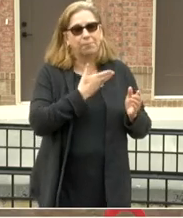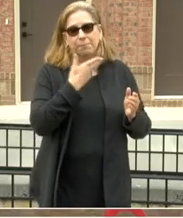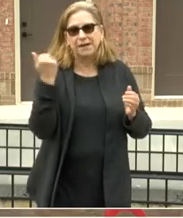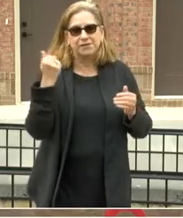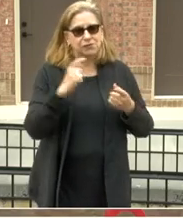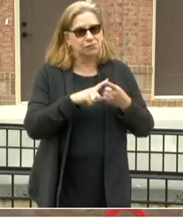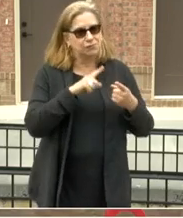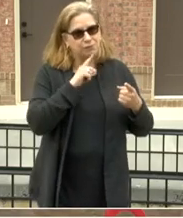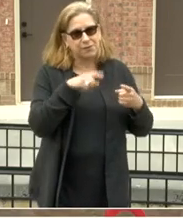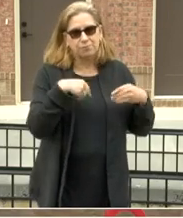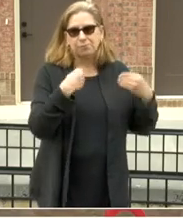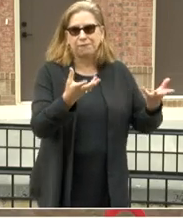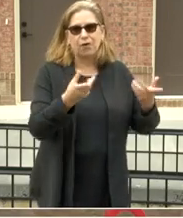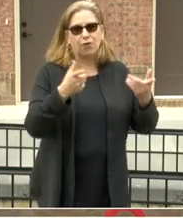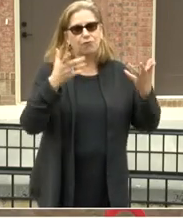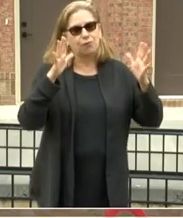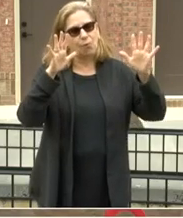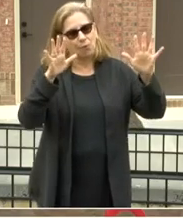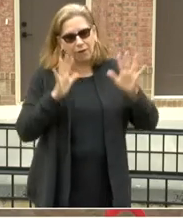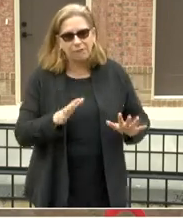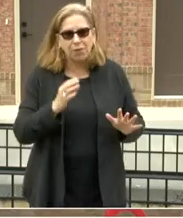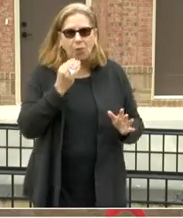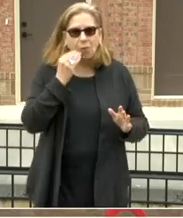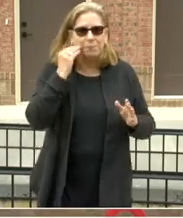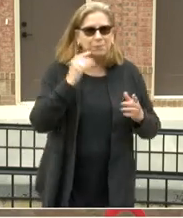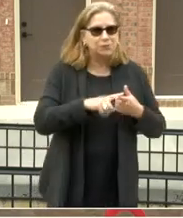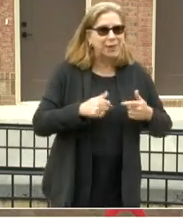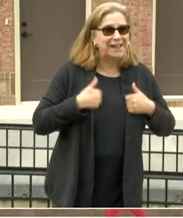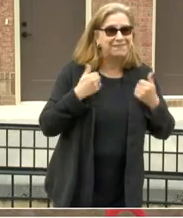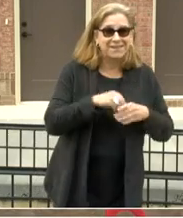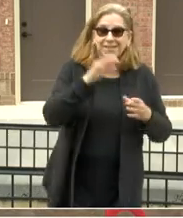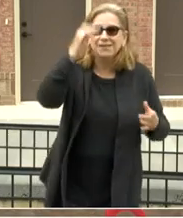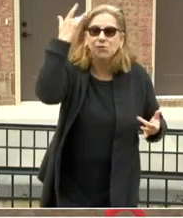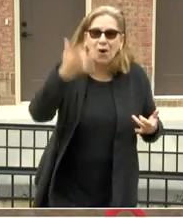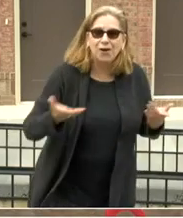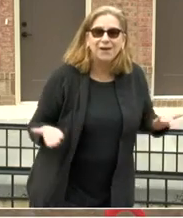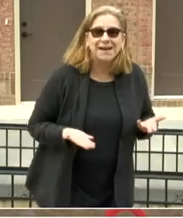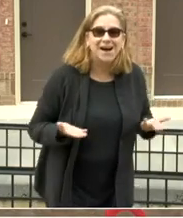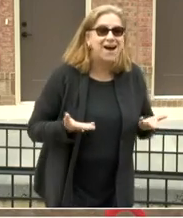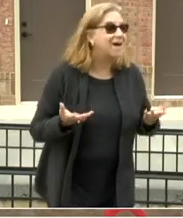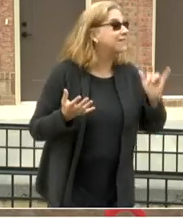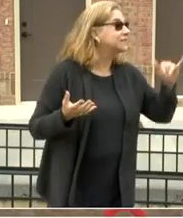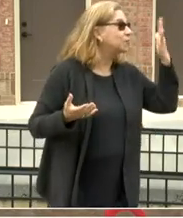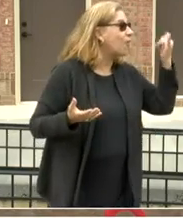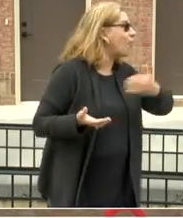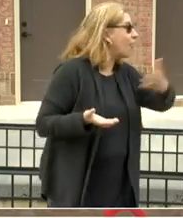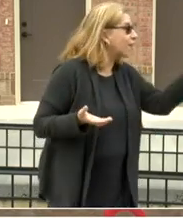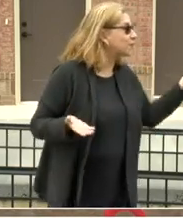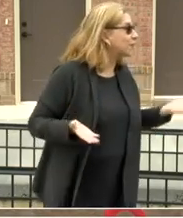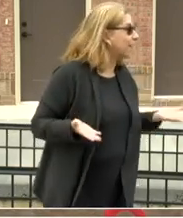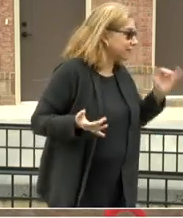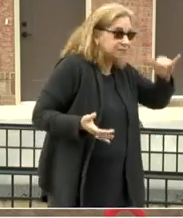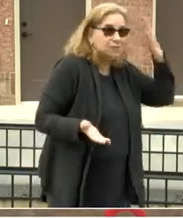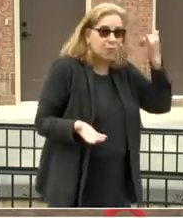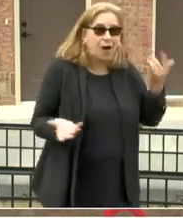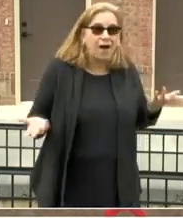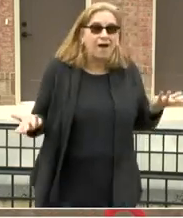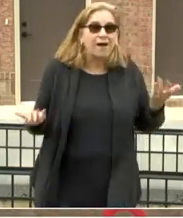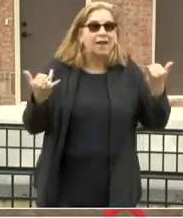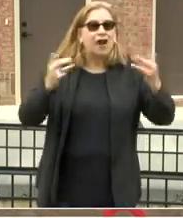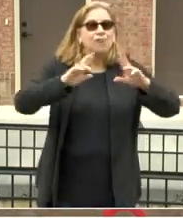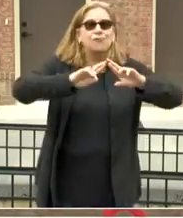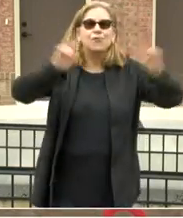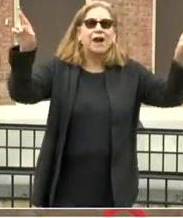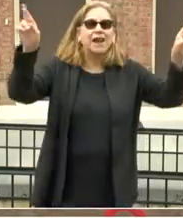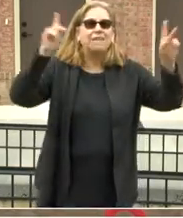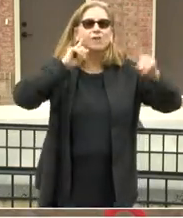for you. That's why we're here. That's why everybody's here. All right? And so with that, thank you very much. I think we're on to the ribbon cutting. Thank